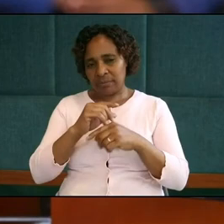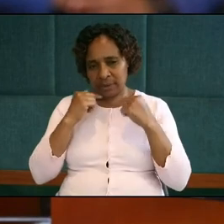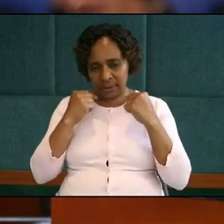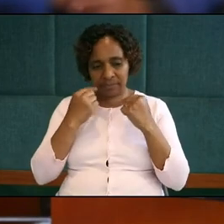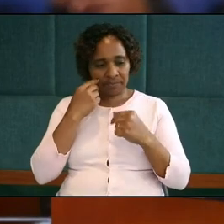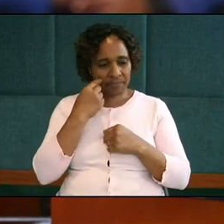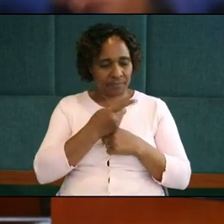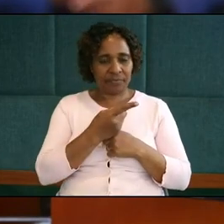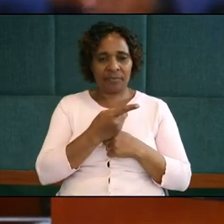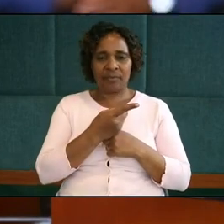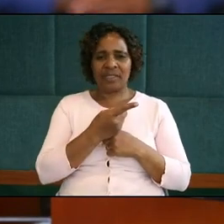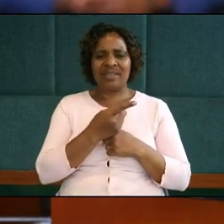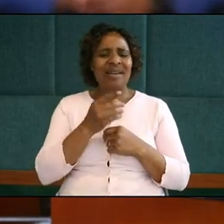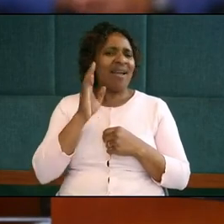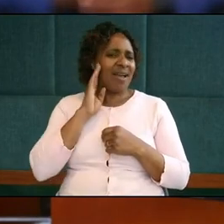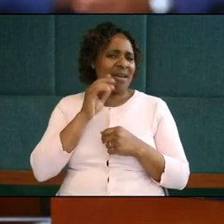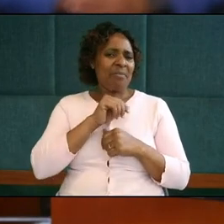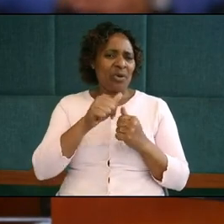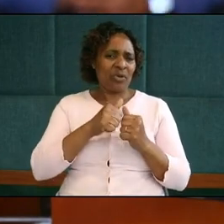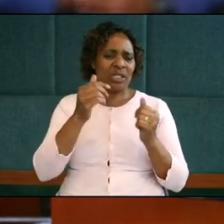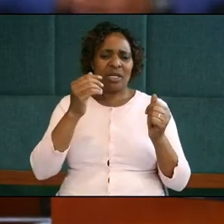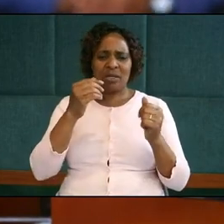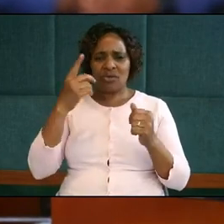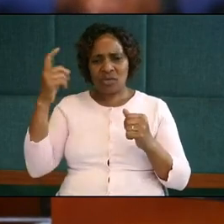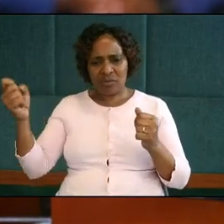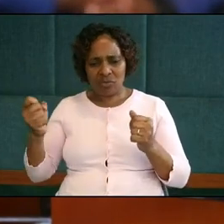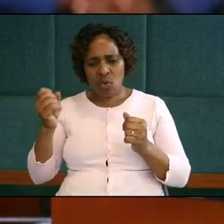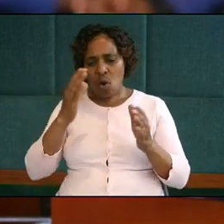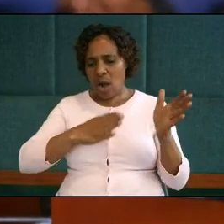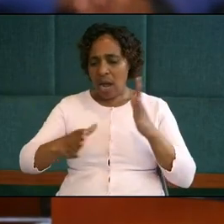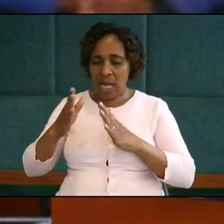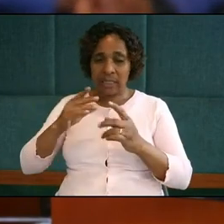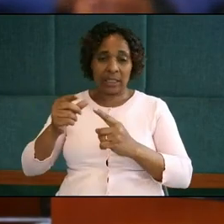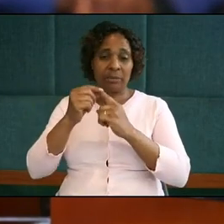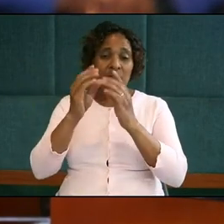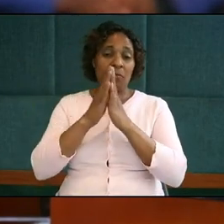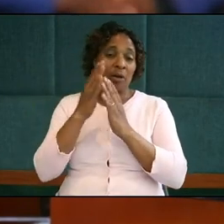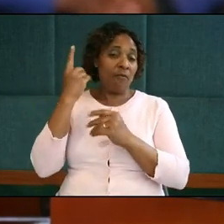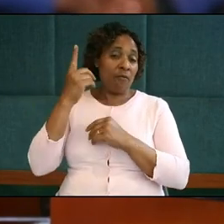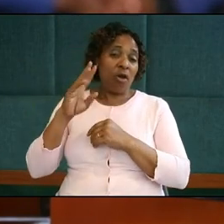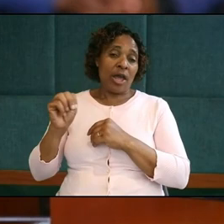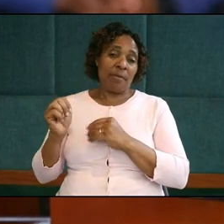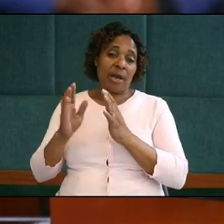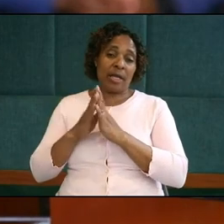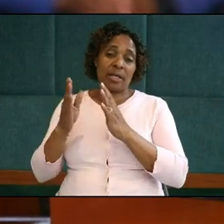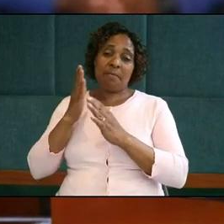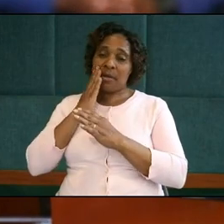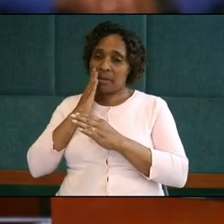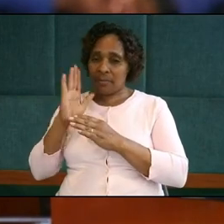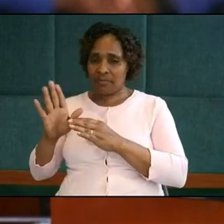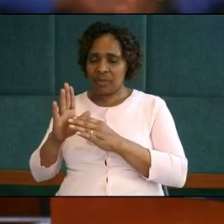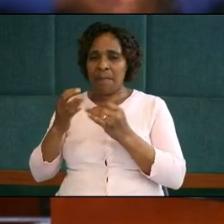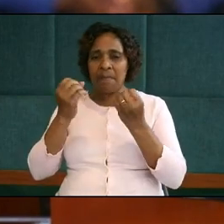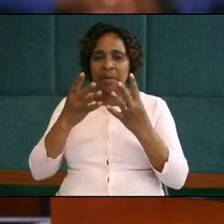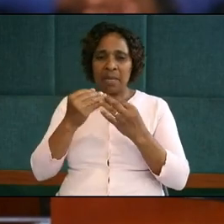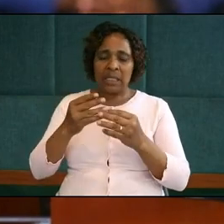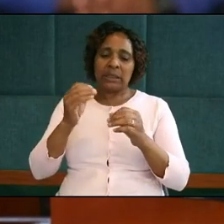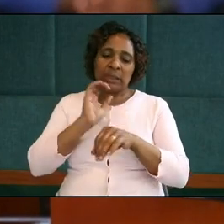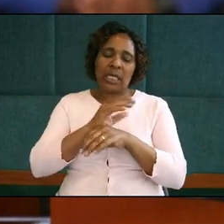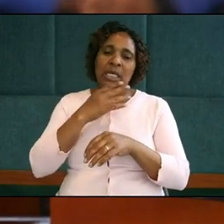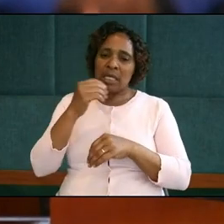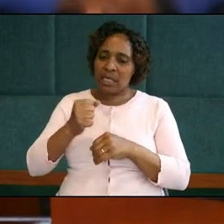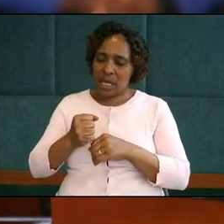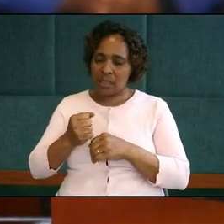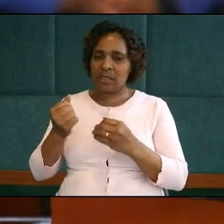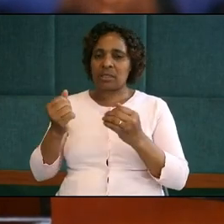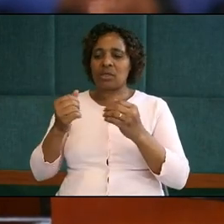the church pastor heard about the dreams, he organized a special time of prayer for Emmanuel. He and several church elders came to Emmanuel's home and prayed for